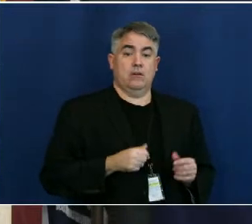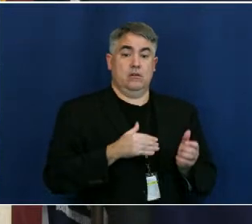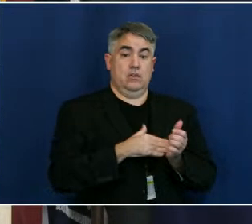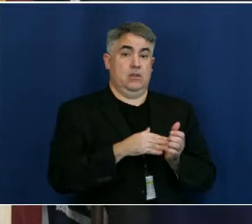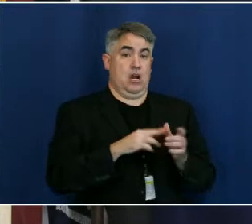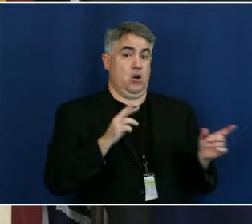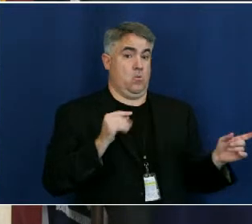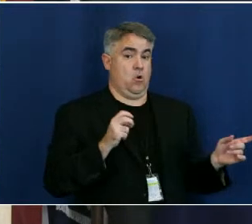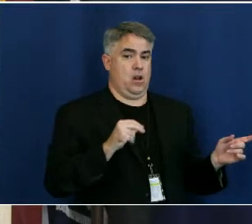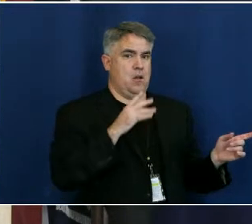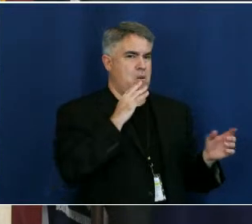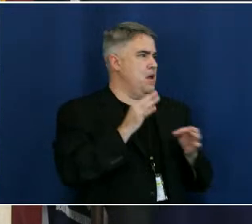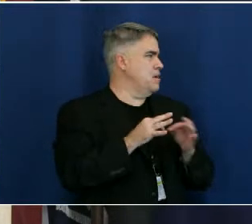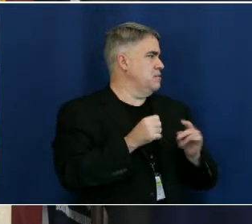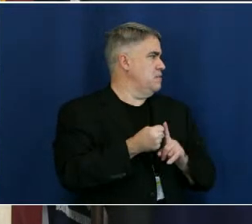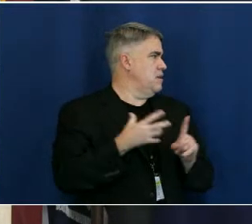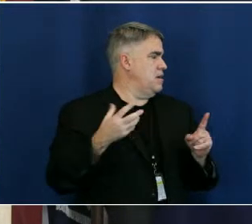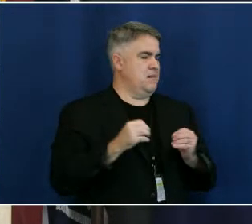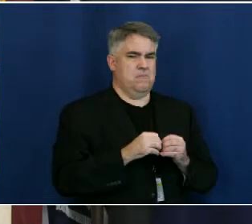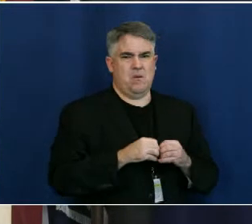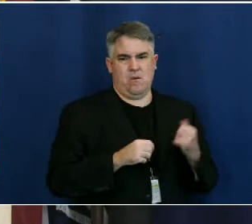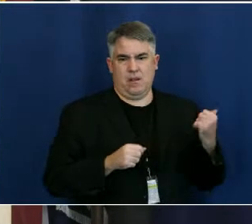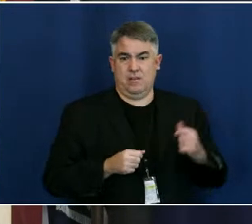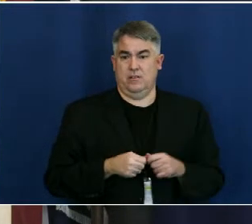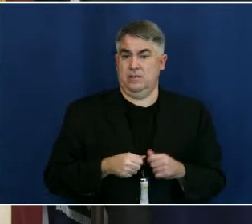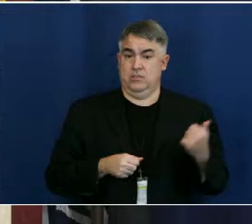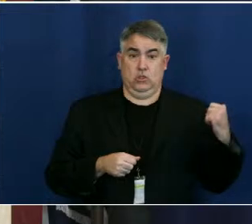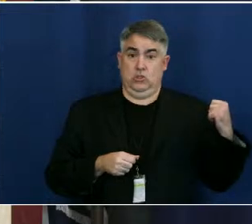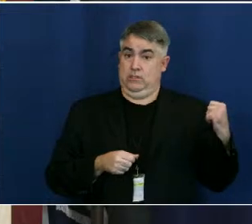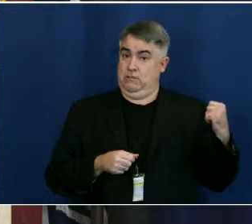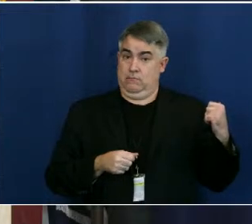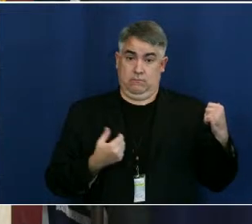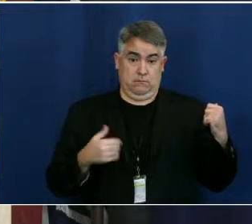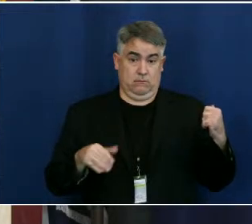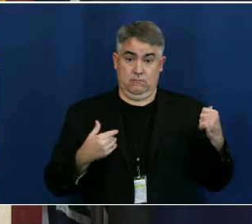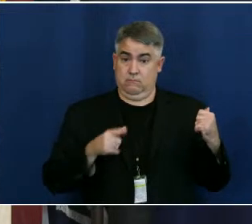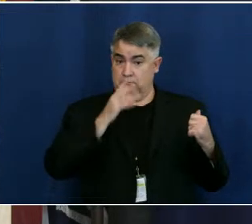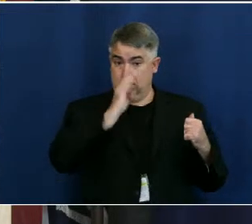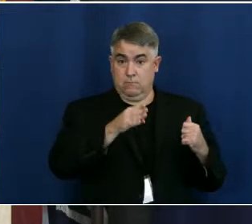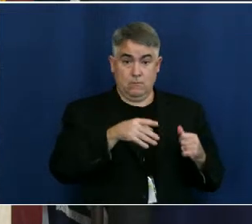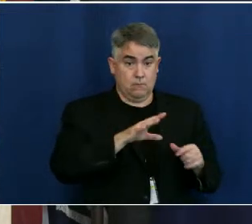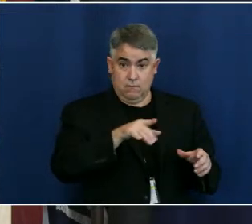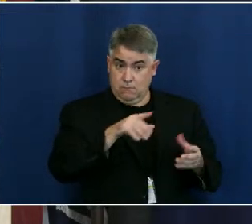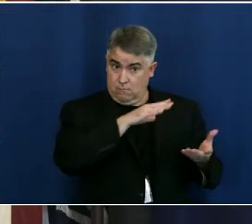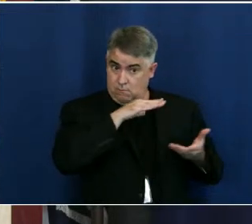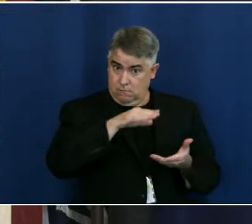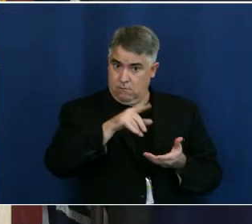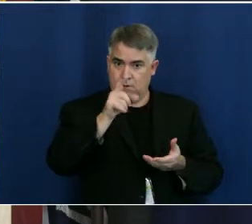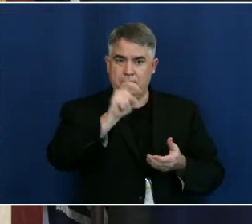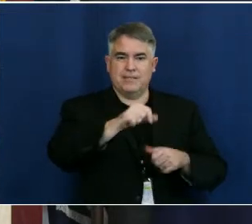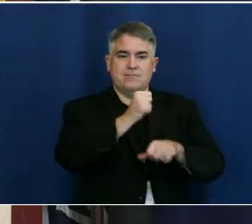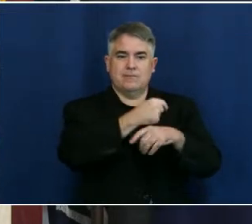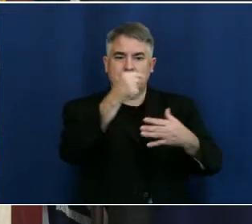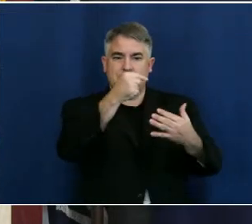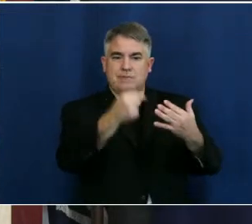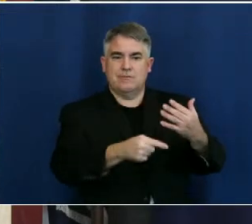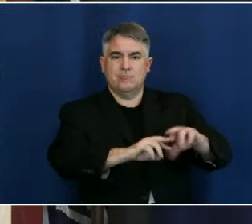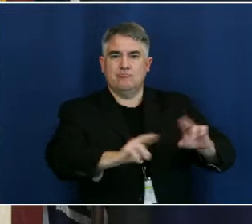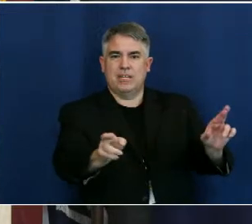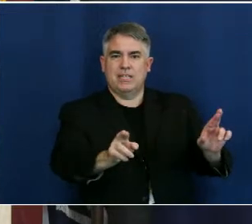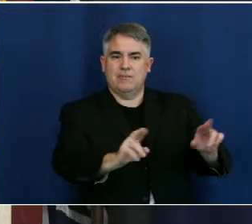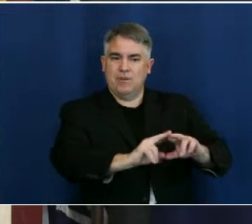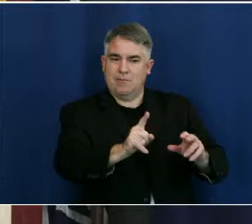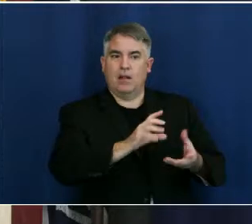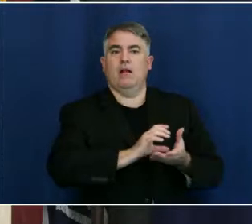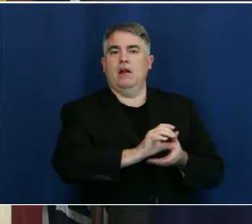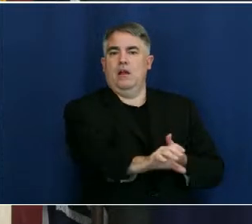providers. She's been very clear. The expectation is you have a plan, and you have a plan to get them in arms quickly. And if you don't, you could face